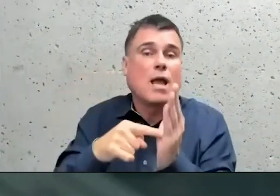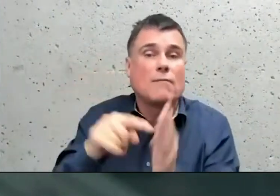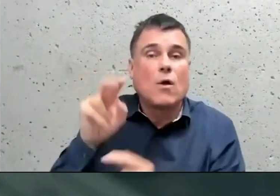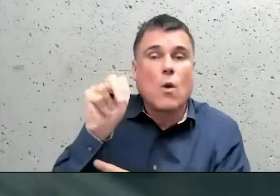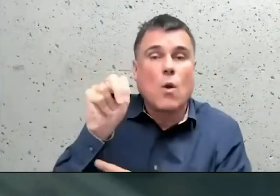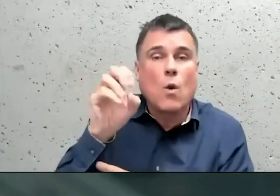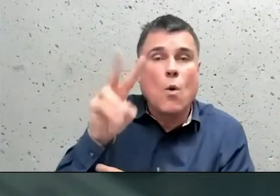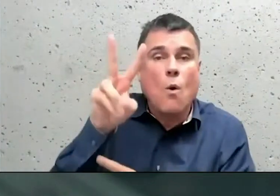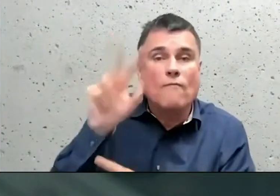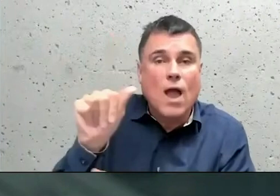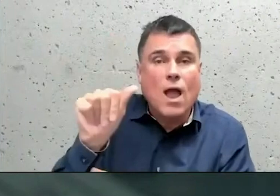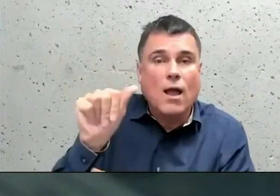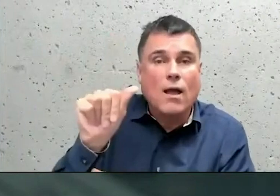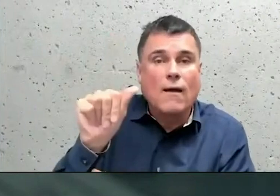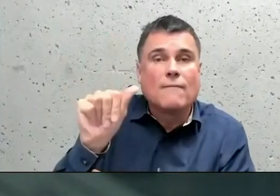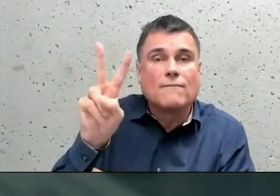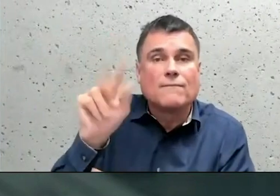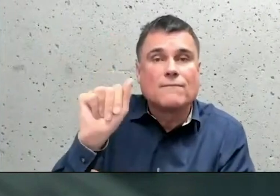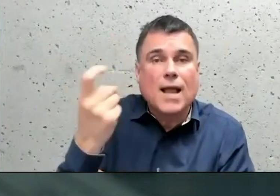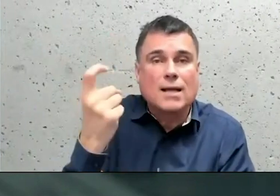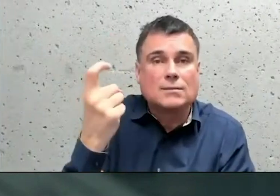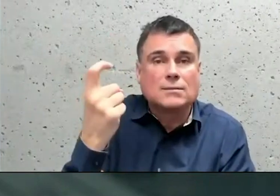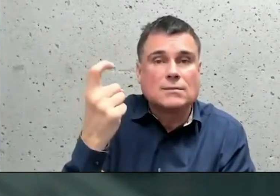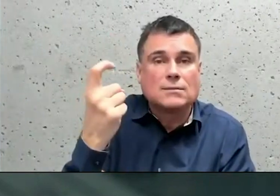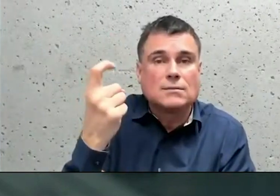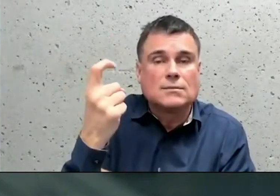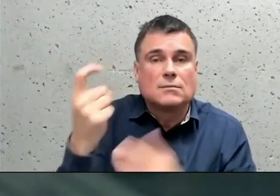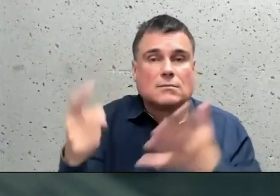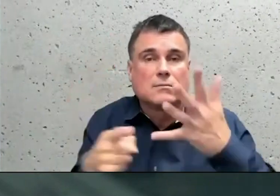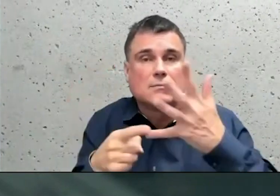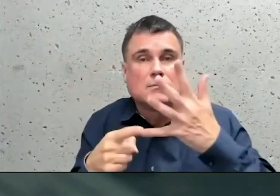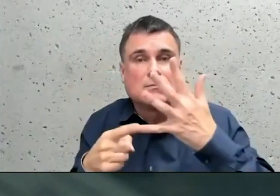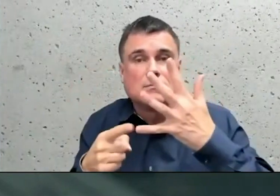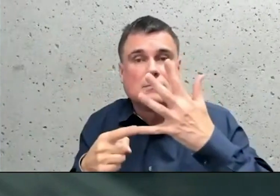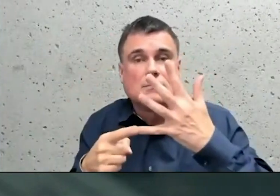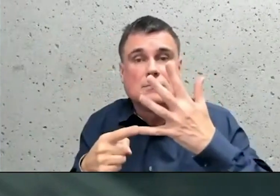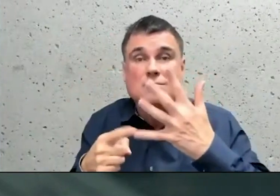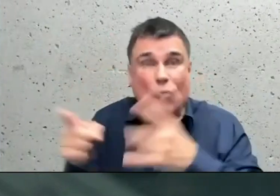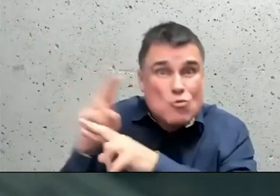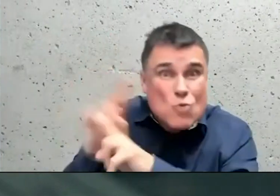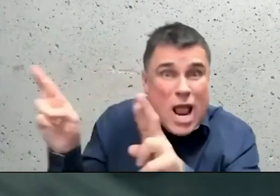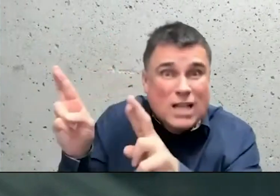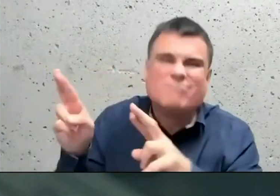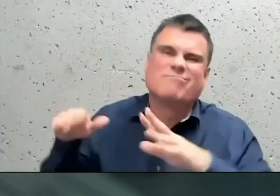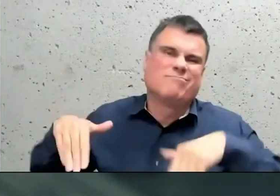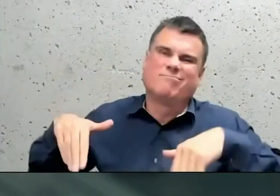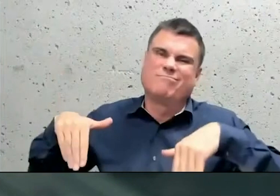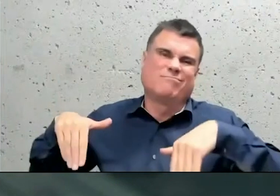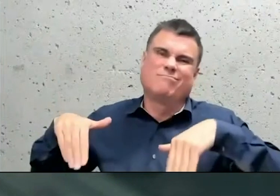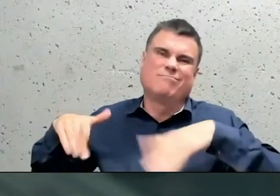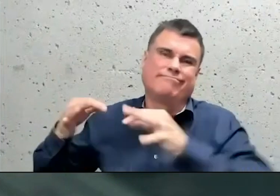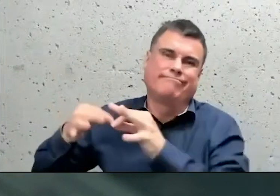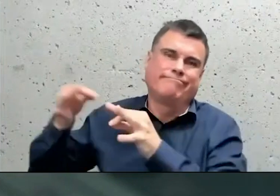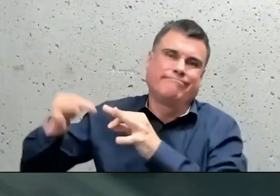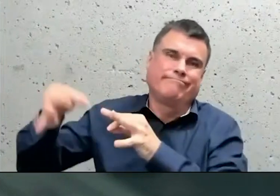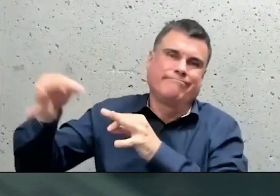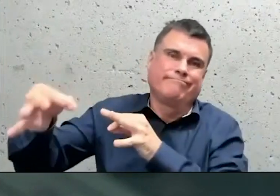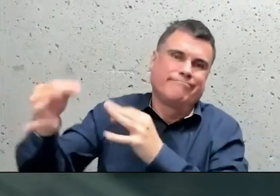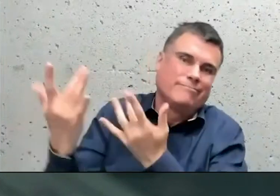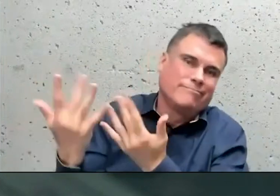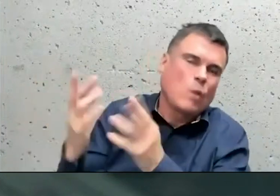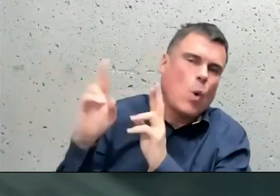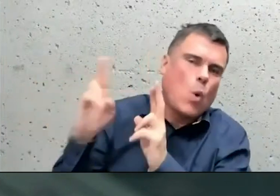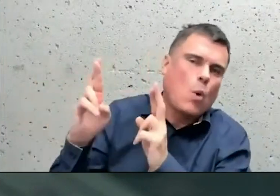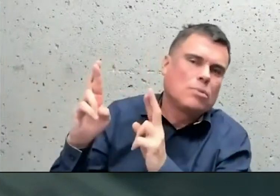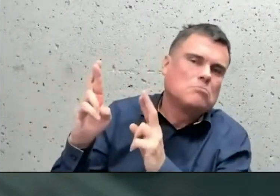and scaling up of manufacturing. We hope that that vaccine will be available, but sometime in 2022. So it will